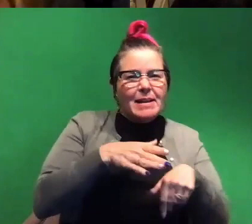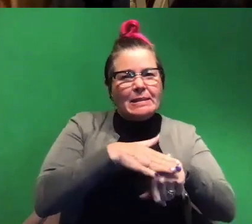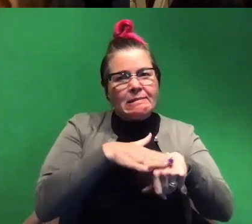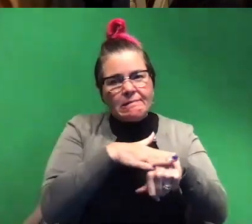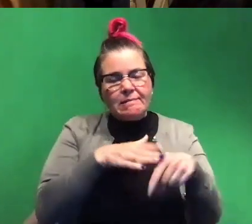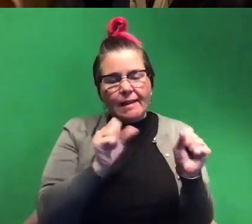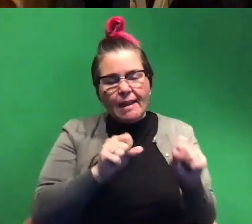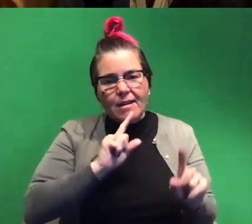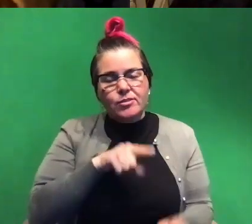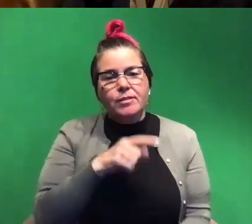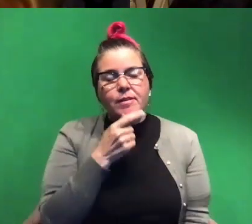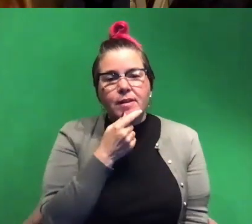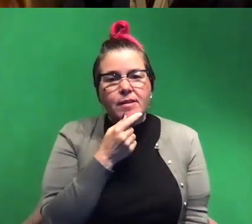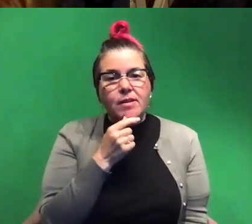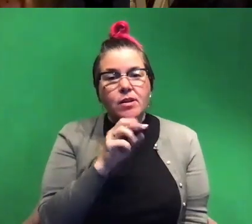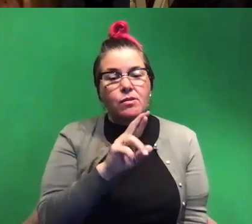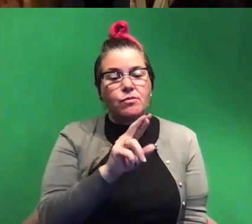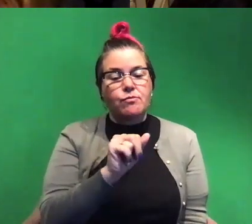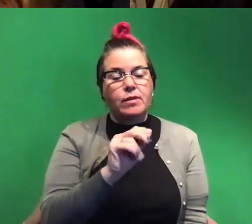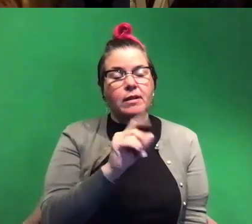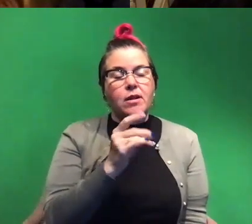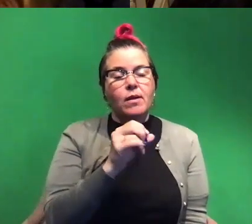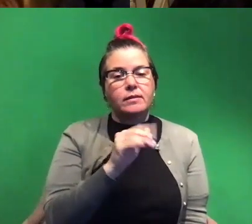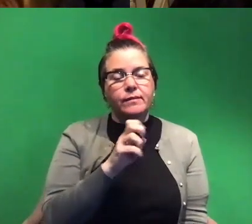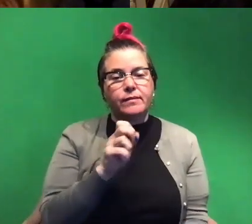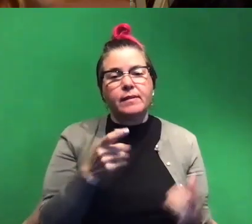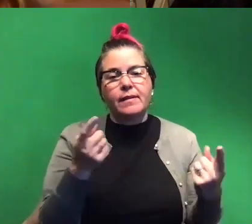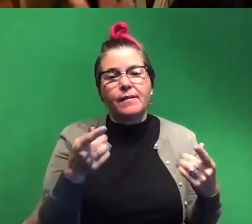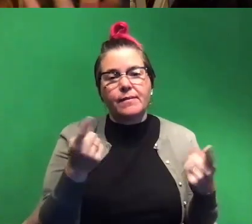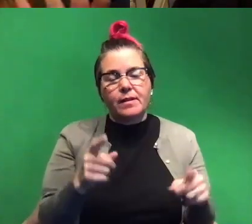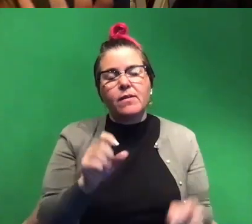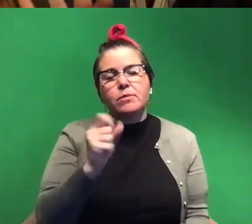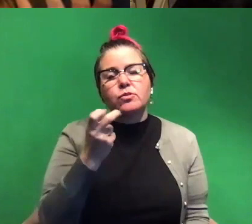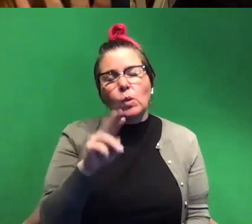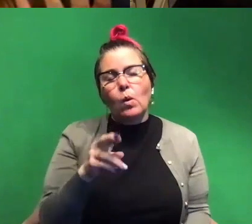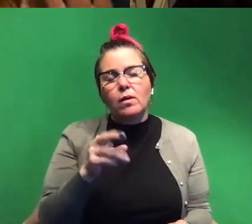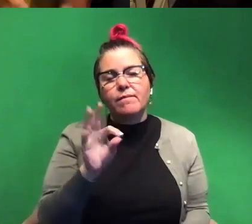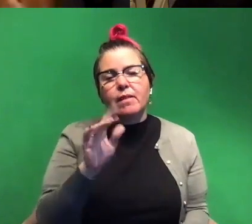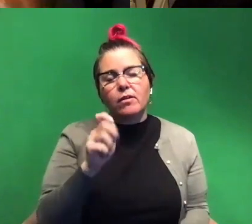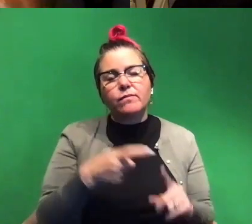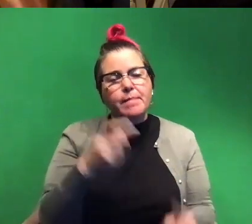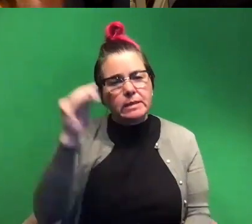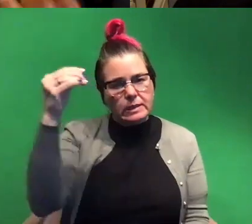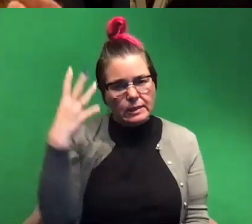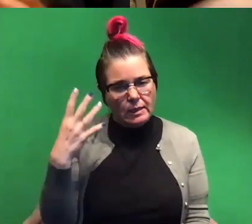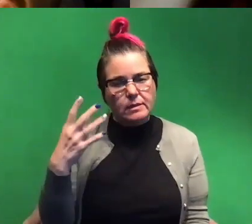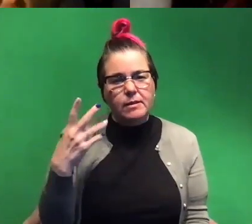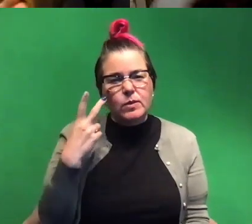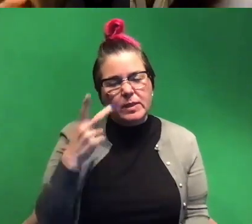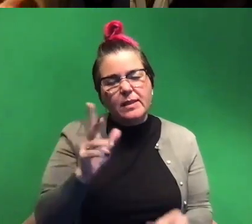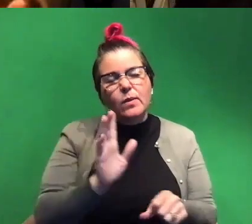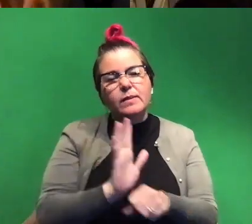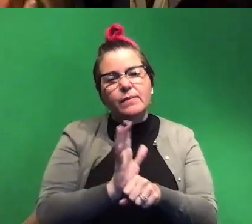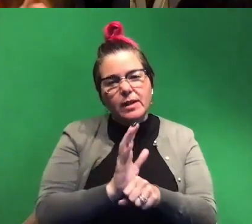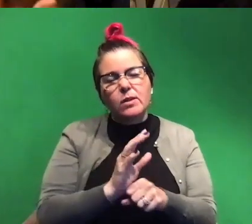enough. The radioactive events from solar flares from the sun. So I think you've seen those like videos, or